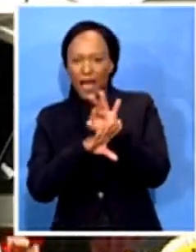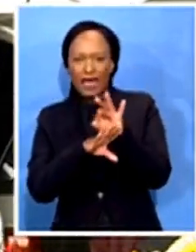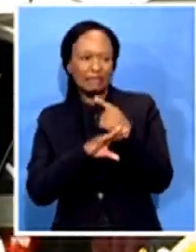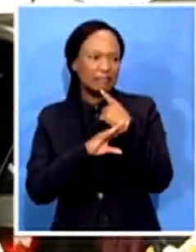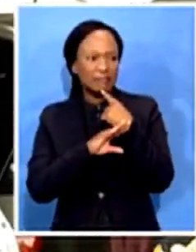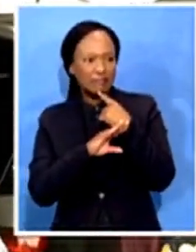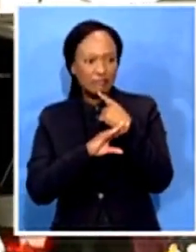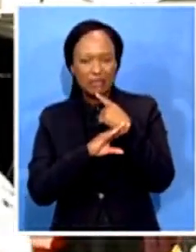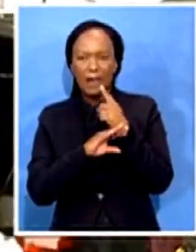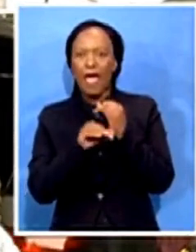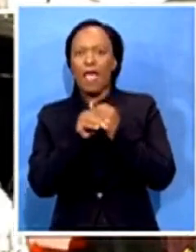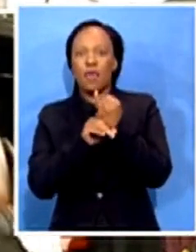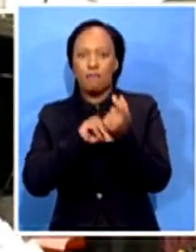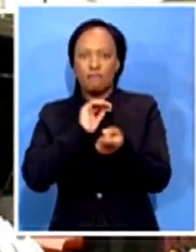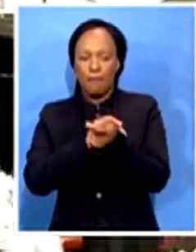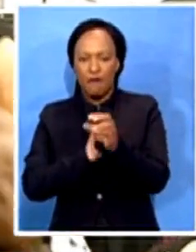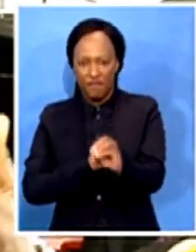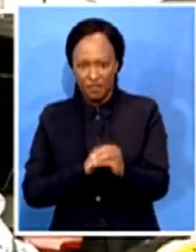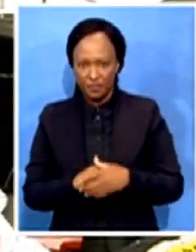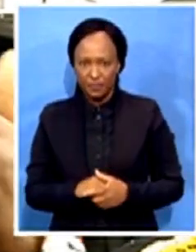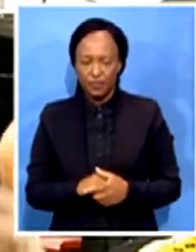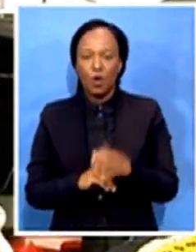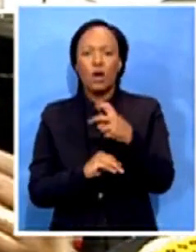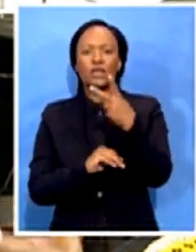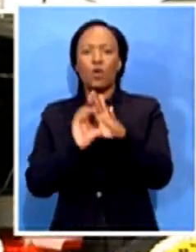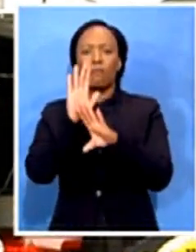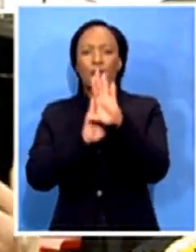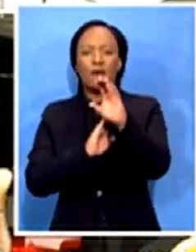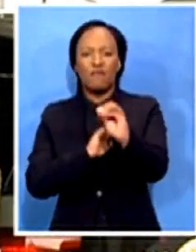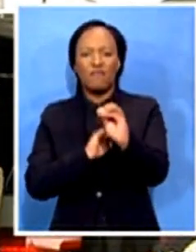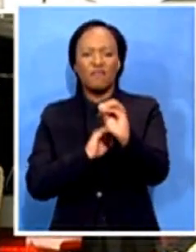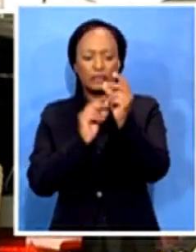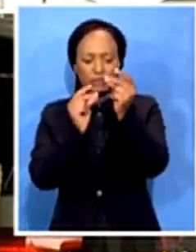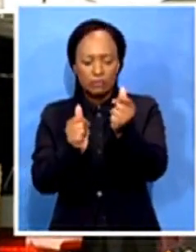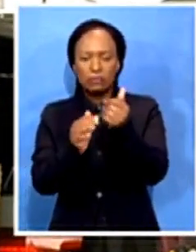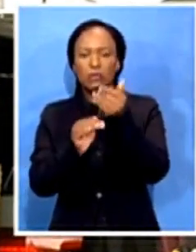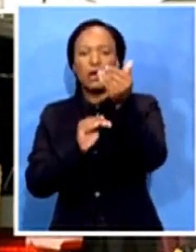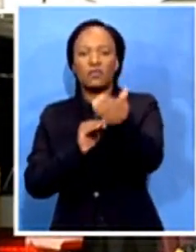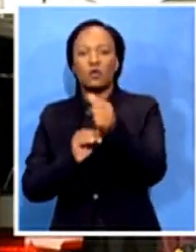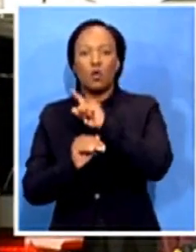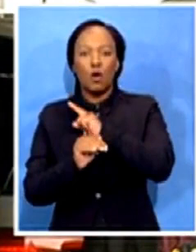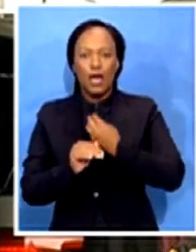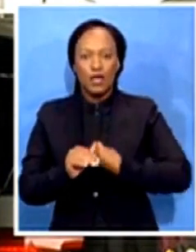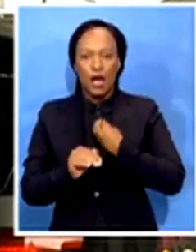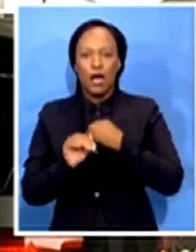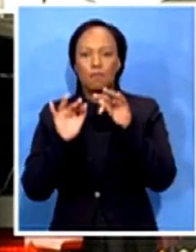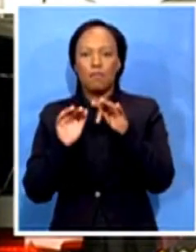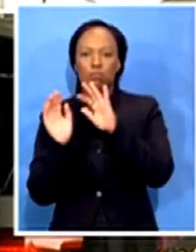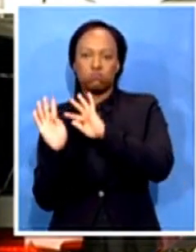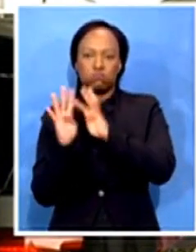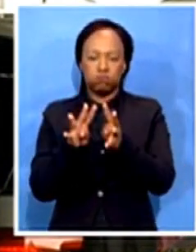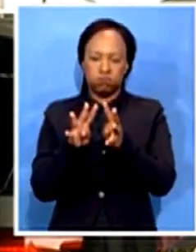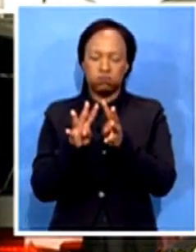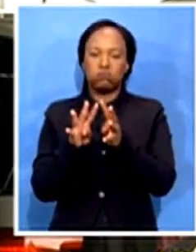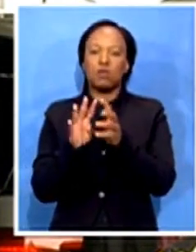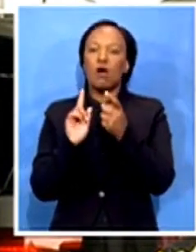second wave started essentially immediately when young people returned from that rage